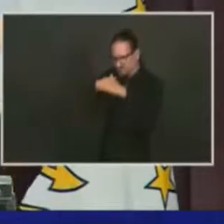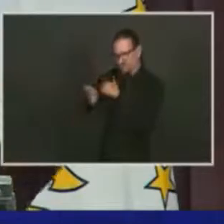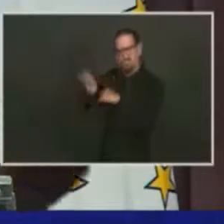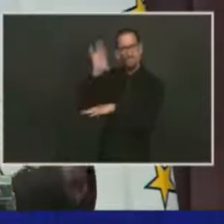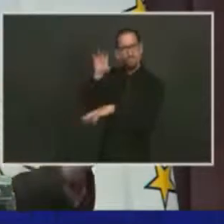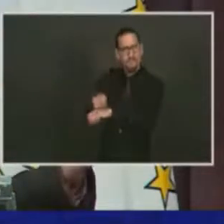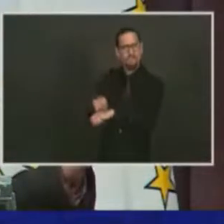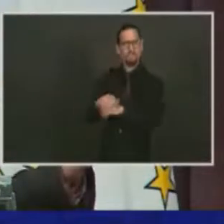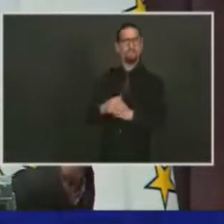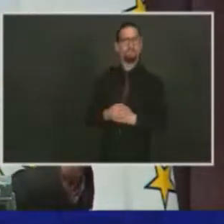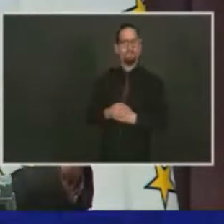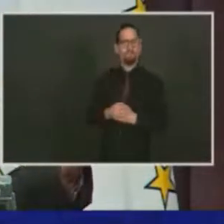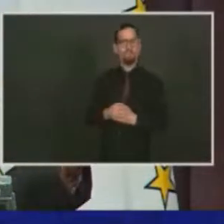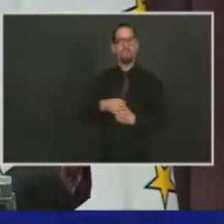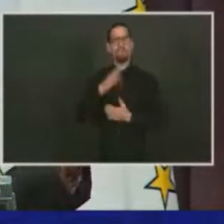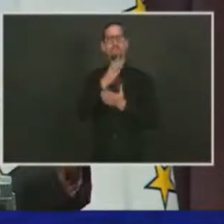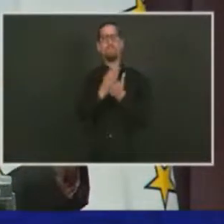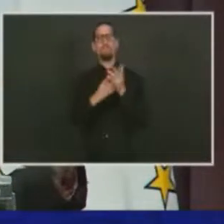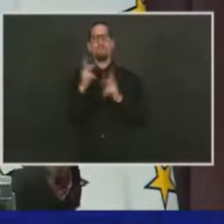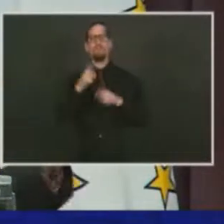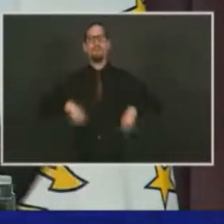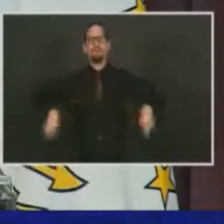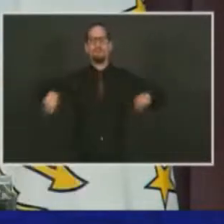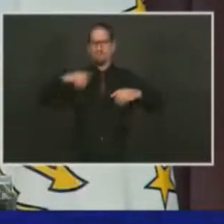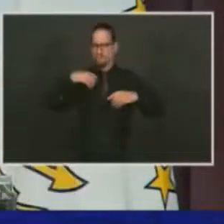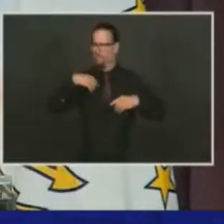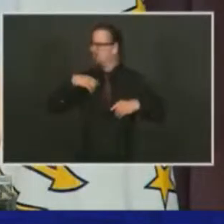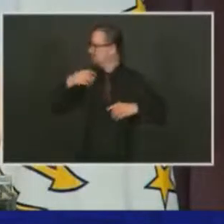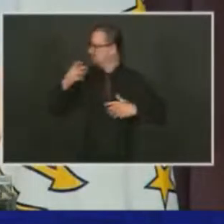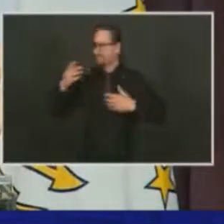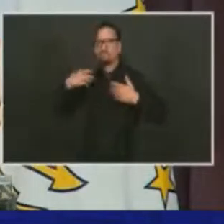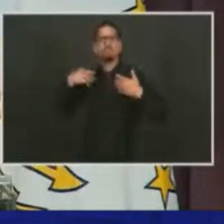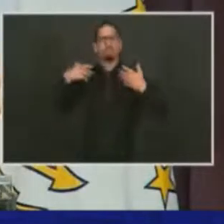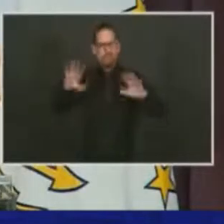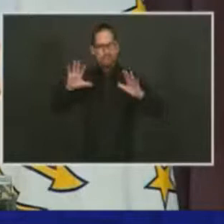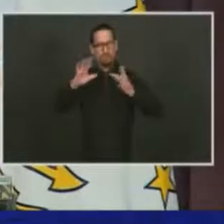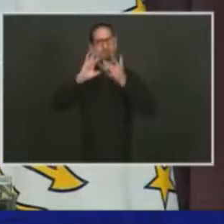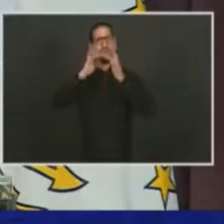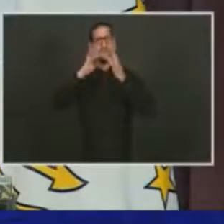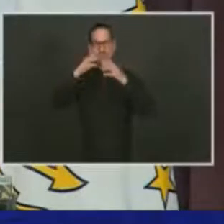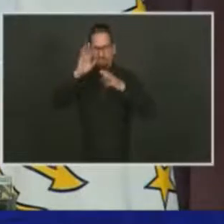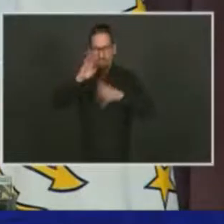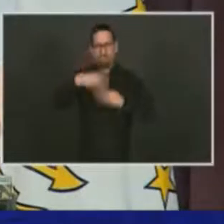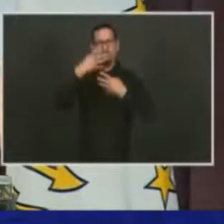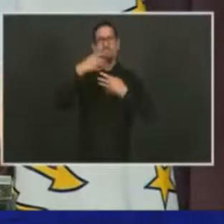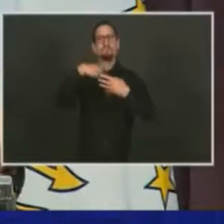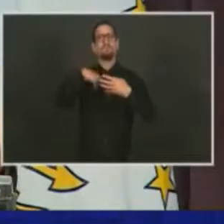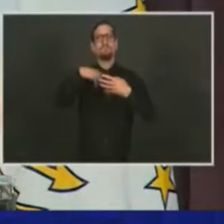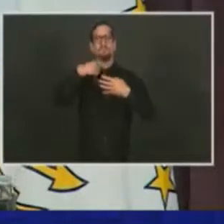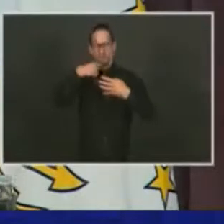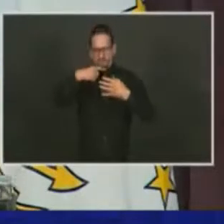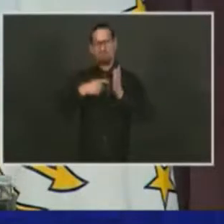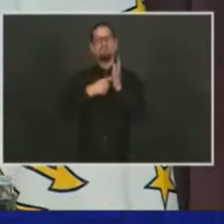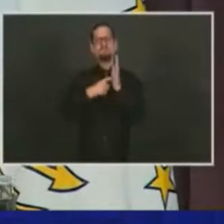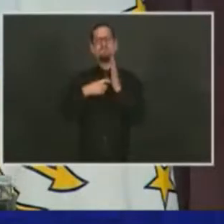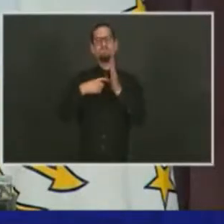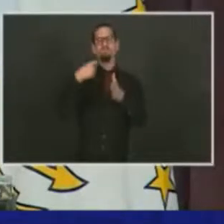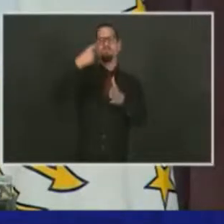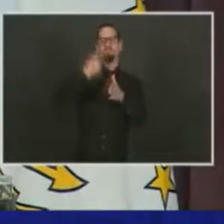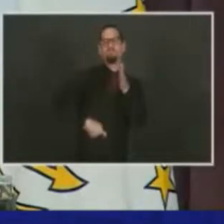need insurance. They say I have to pay. So we've triple checked. If you're getting that